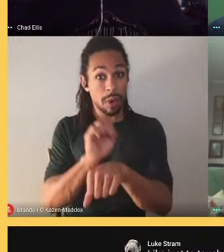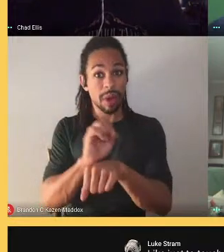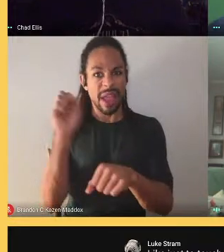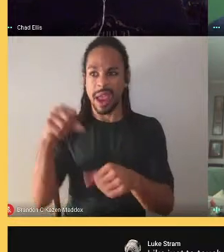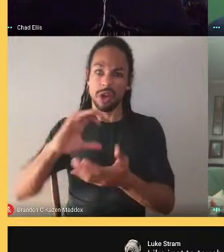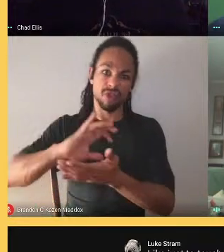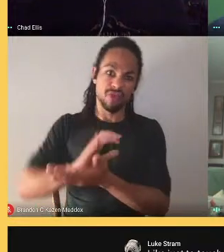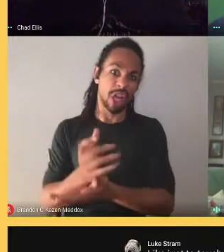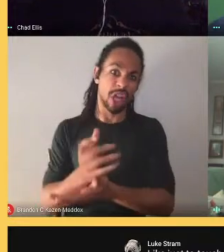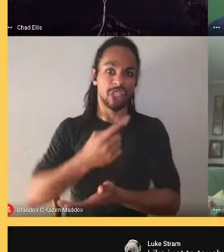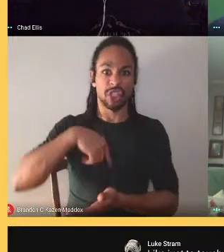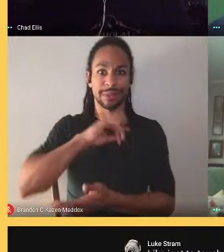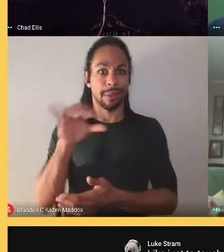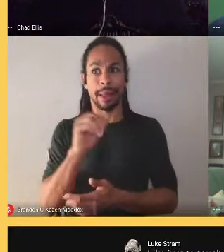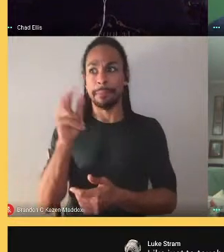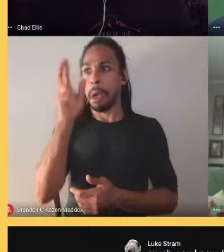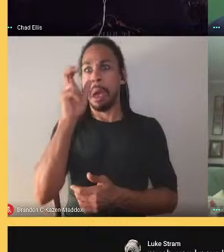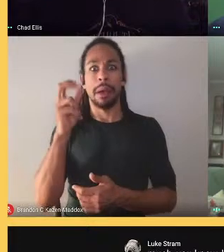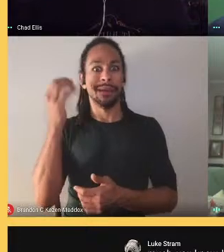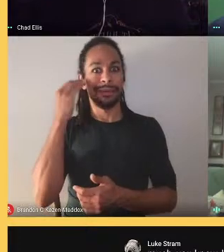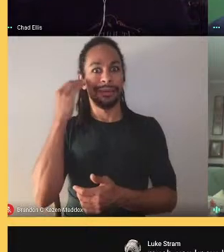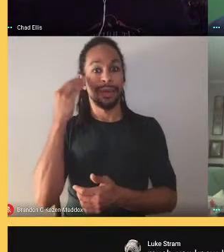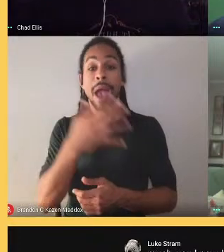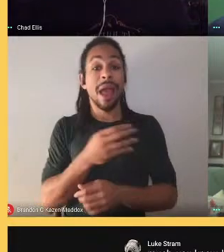even evil because